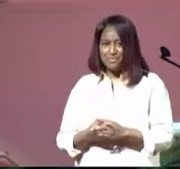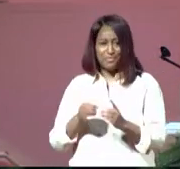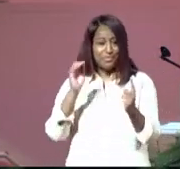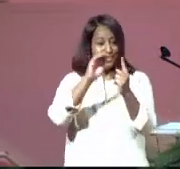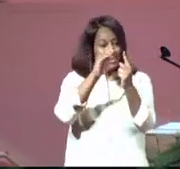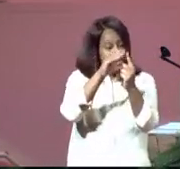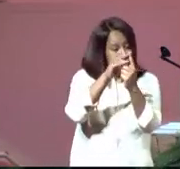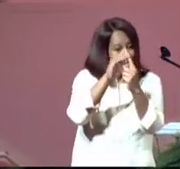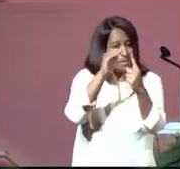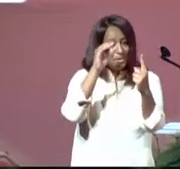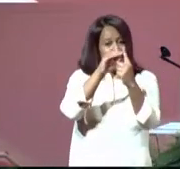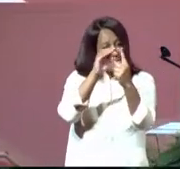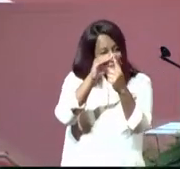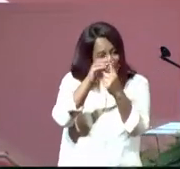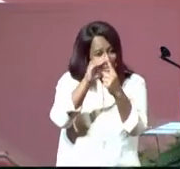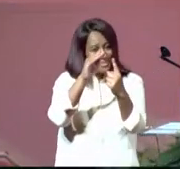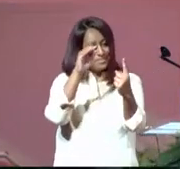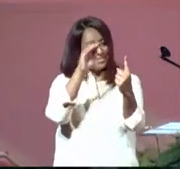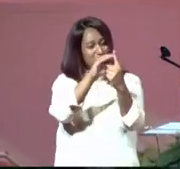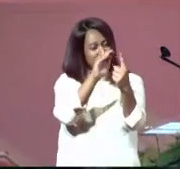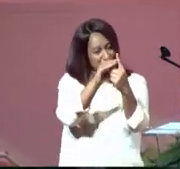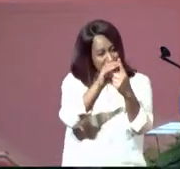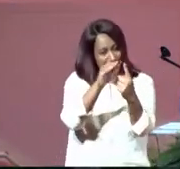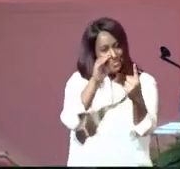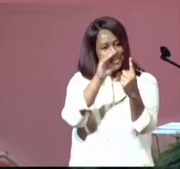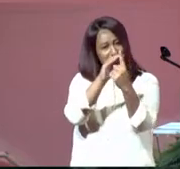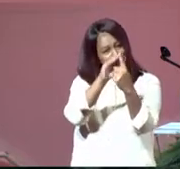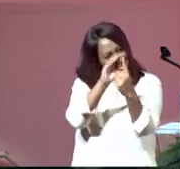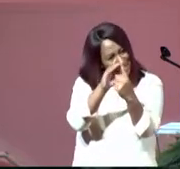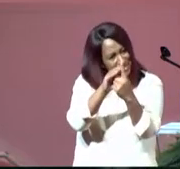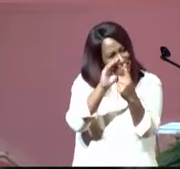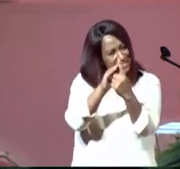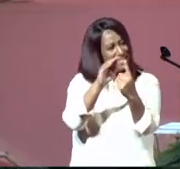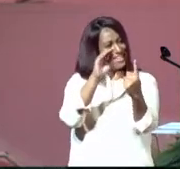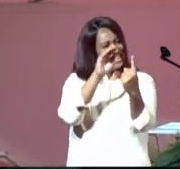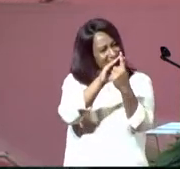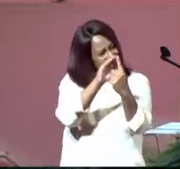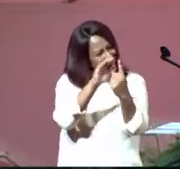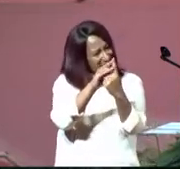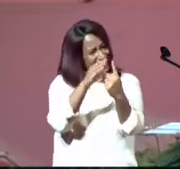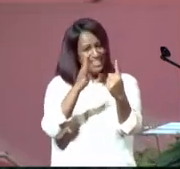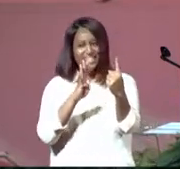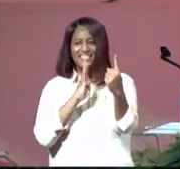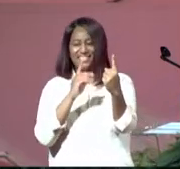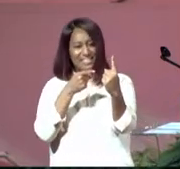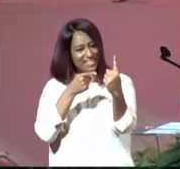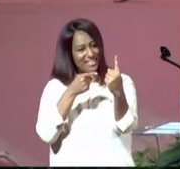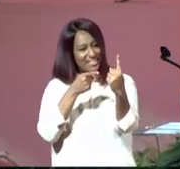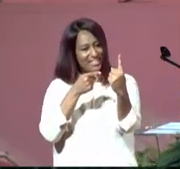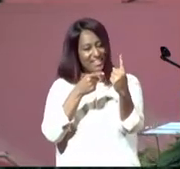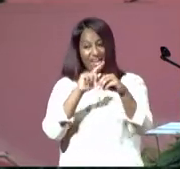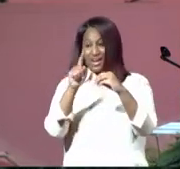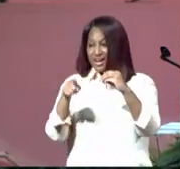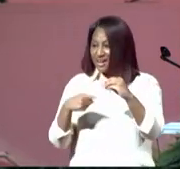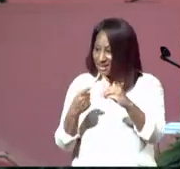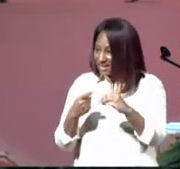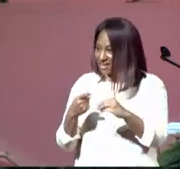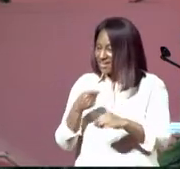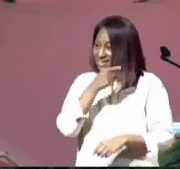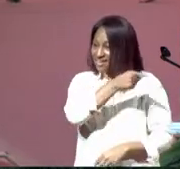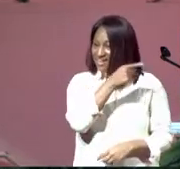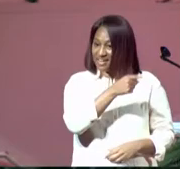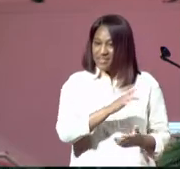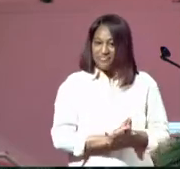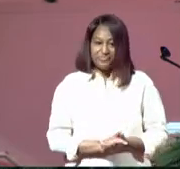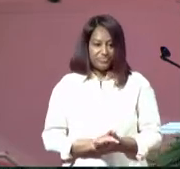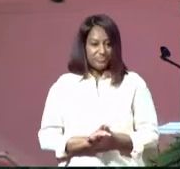guests have all the people in the line speaking to them. Y'all came talking to me about him. Pastor,